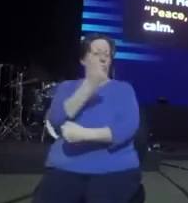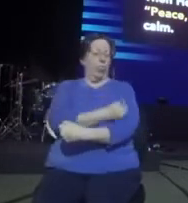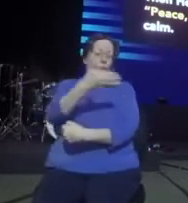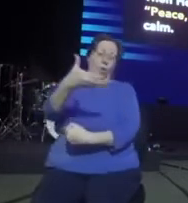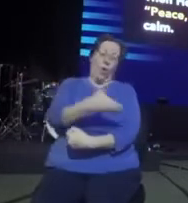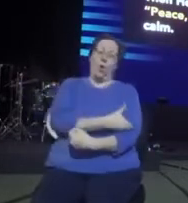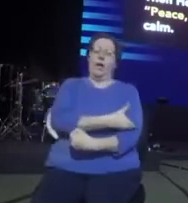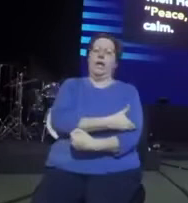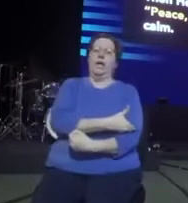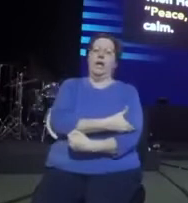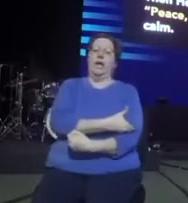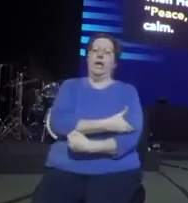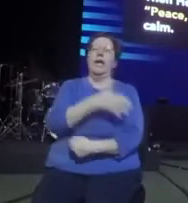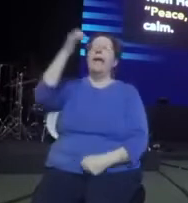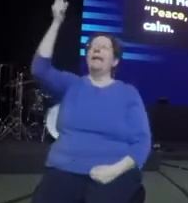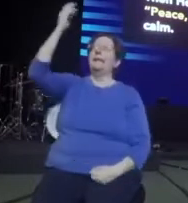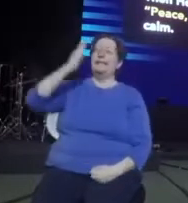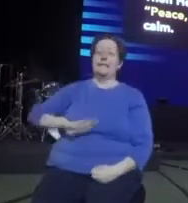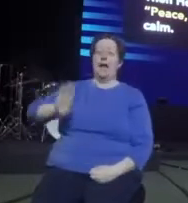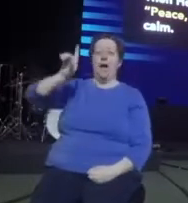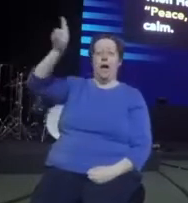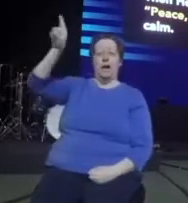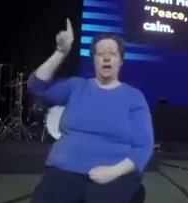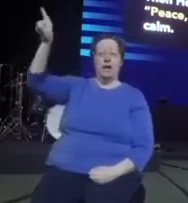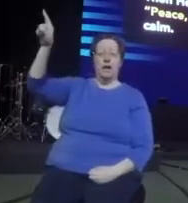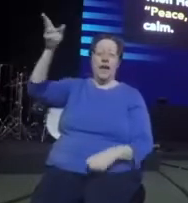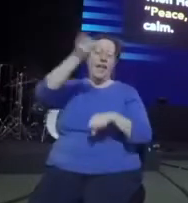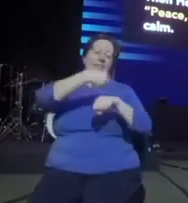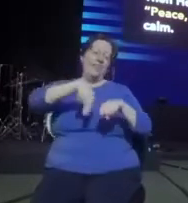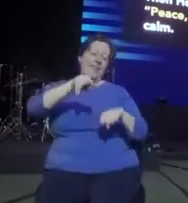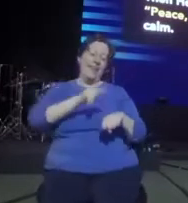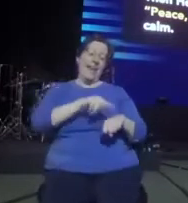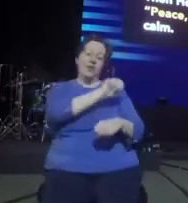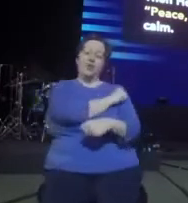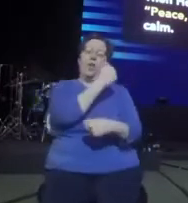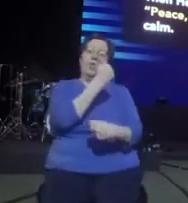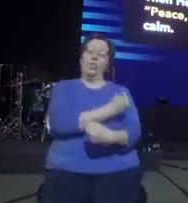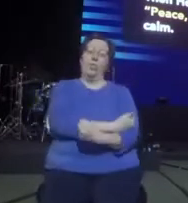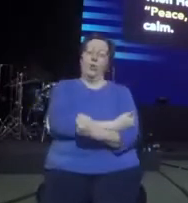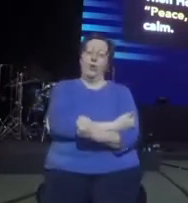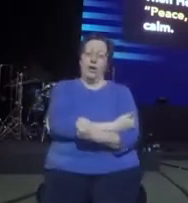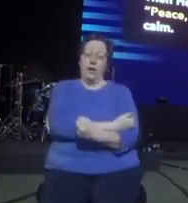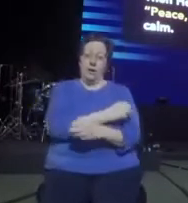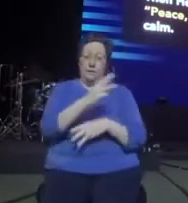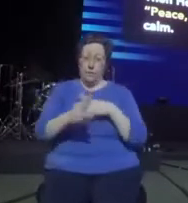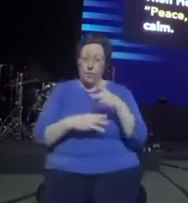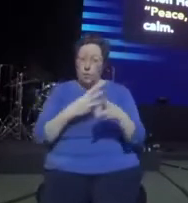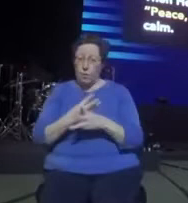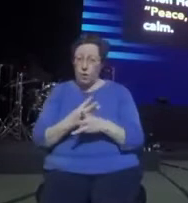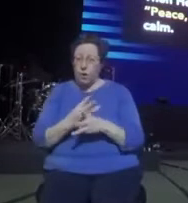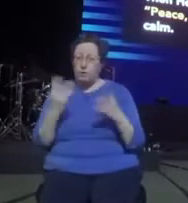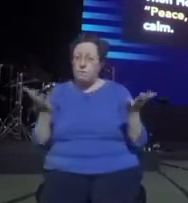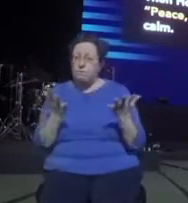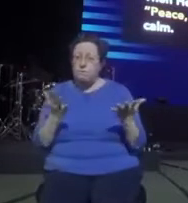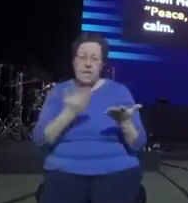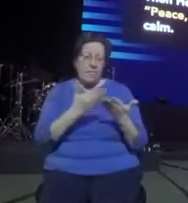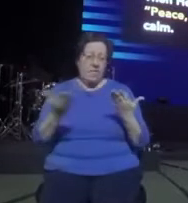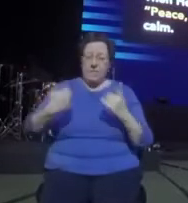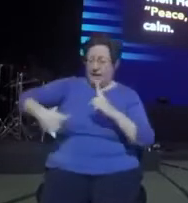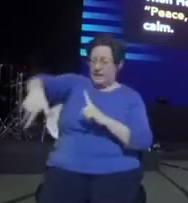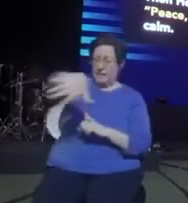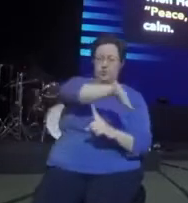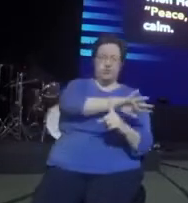this world is God. The natural authority of this world, listen to this, is the things that are